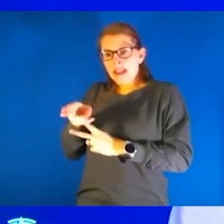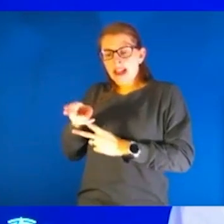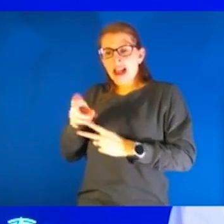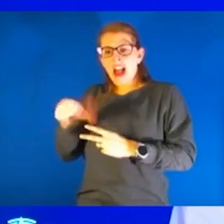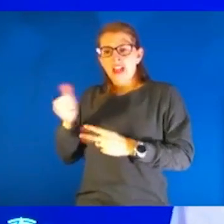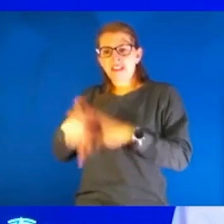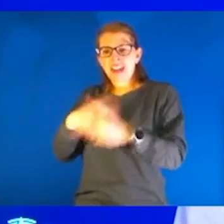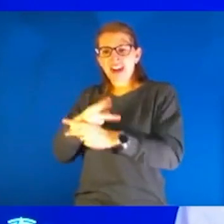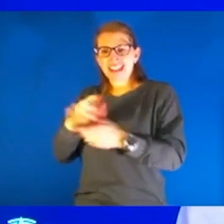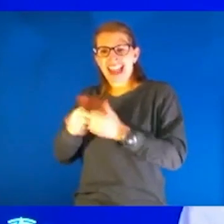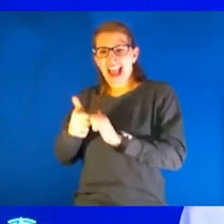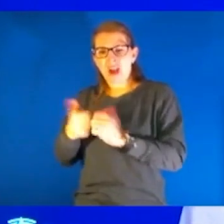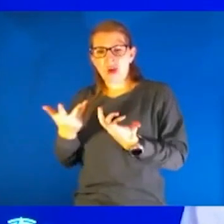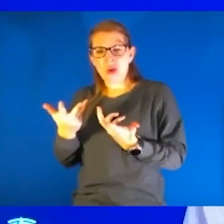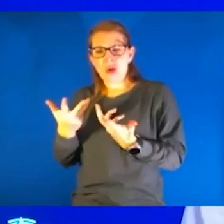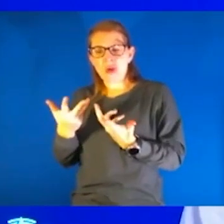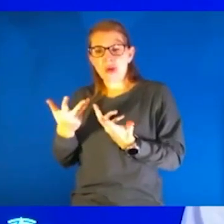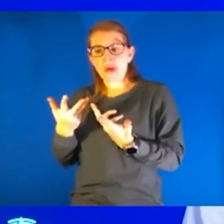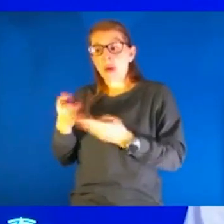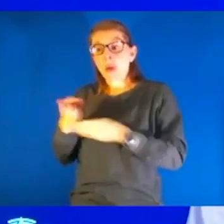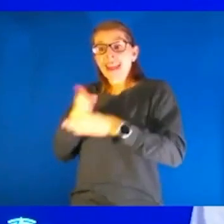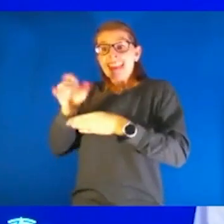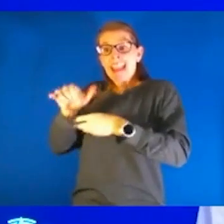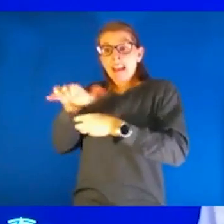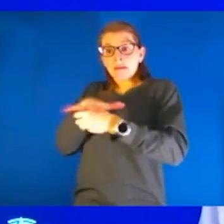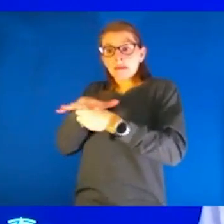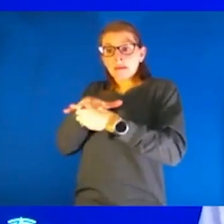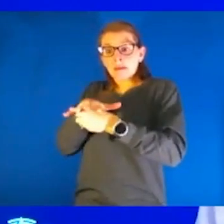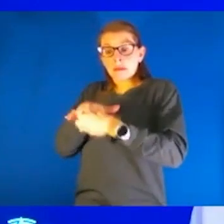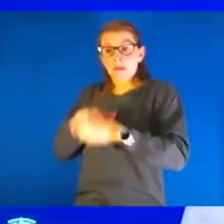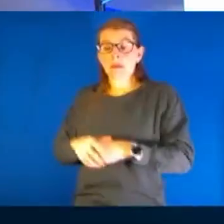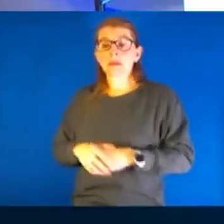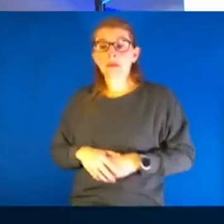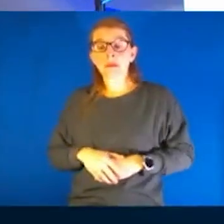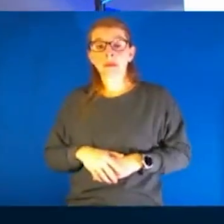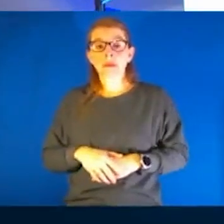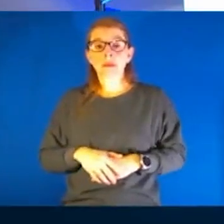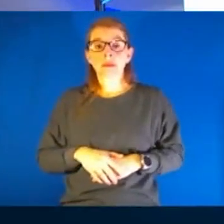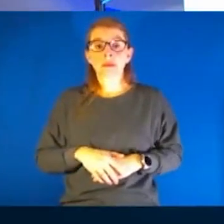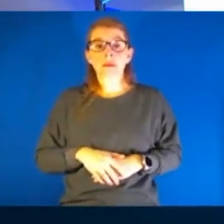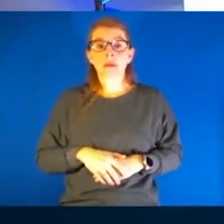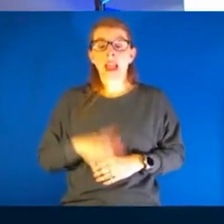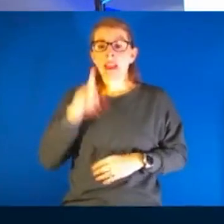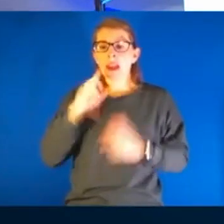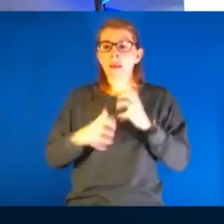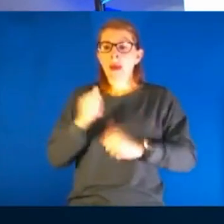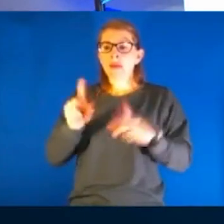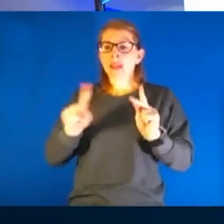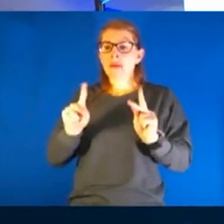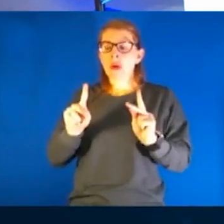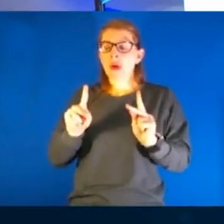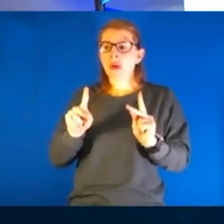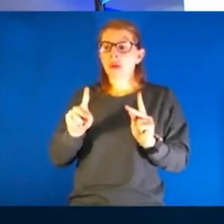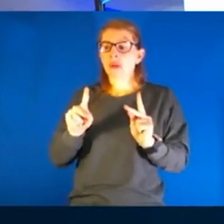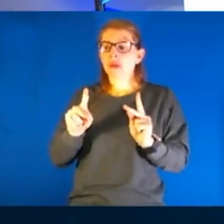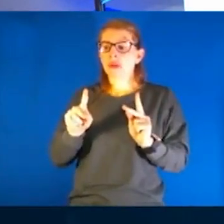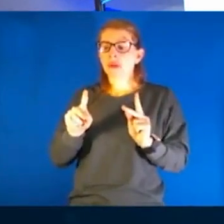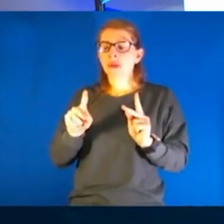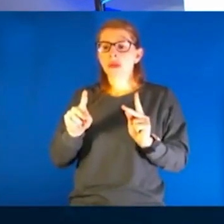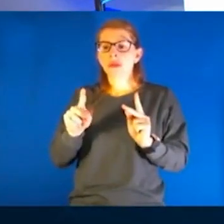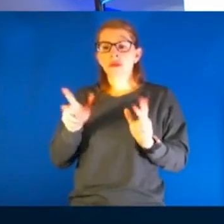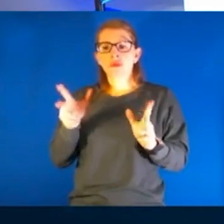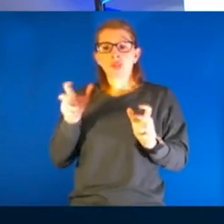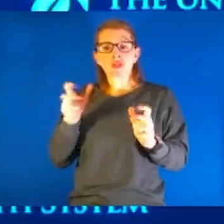viruses within that geographic region as well. So hopefully that helps. And I think most of the people that we're reading today are saying that